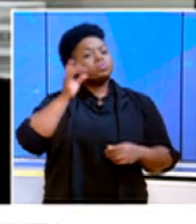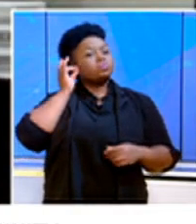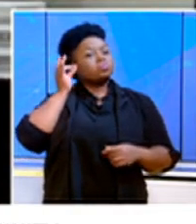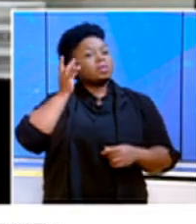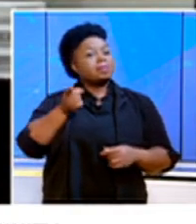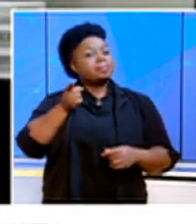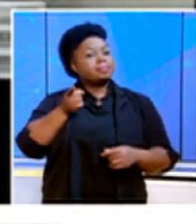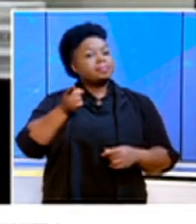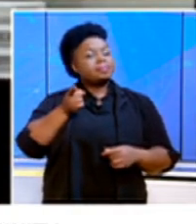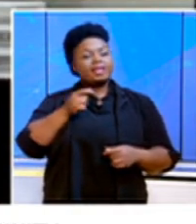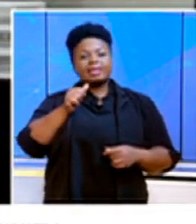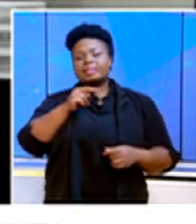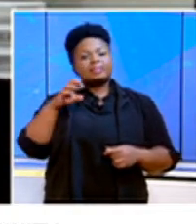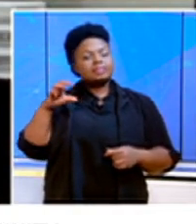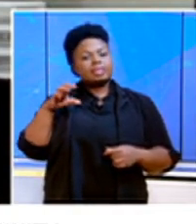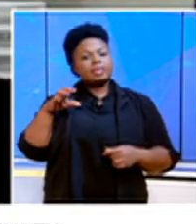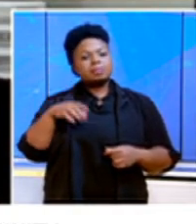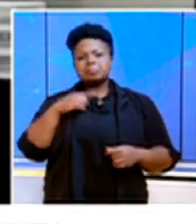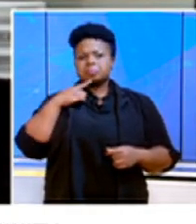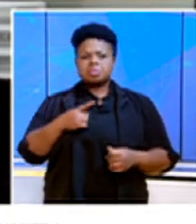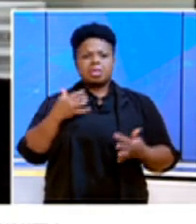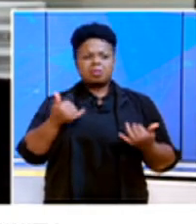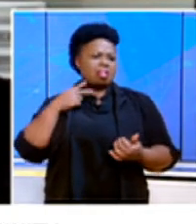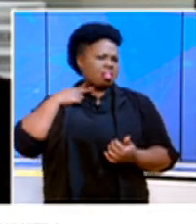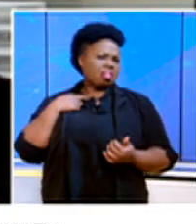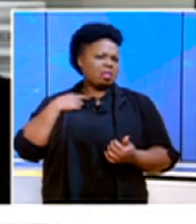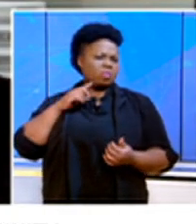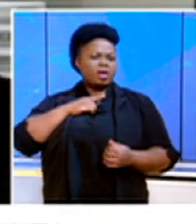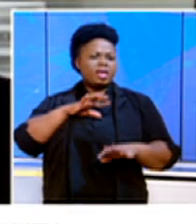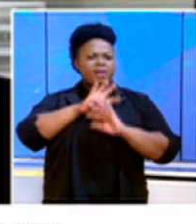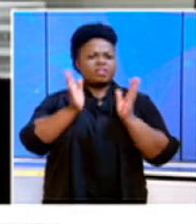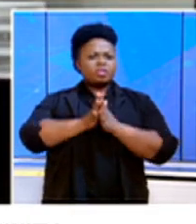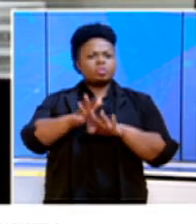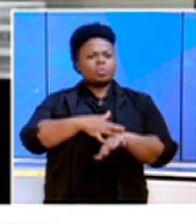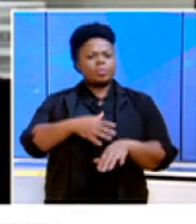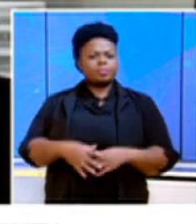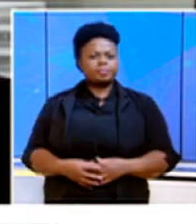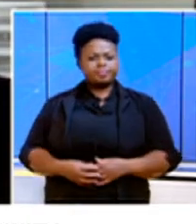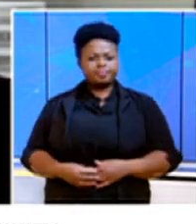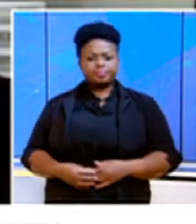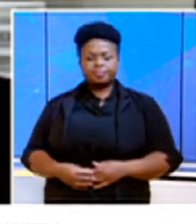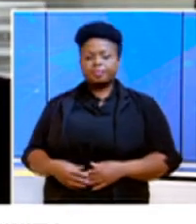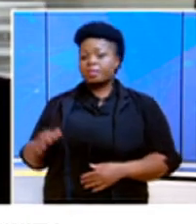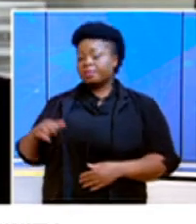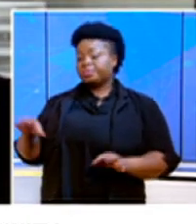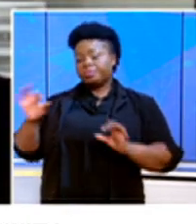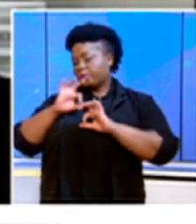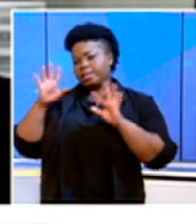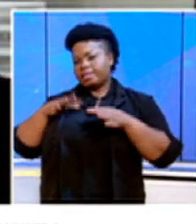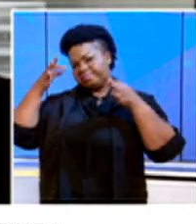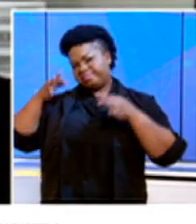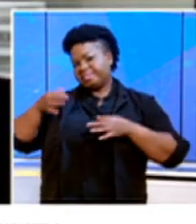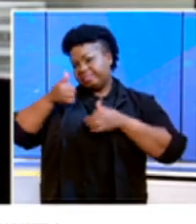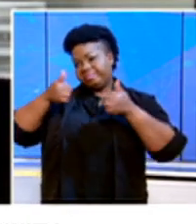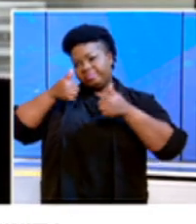hearing the ANC saying that they're disappointed at the rollout? Yeah, it's unclear what the decision-making